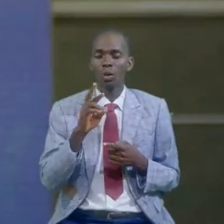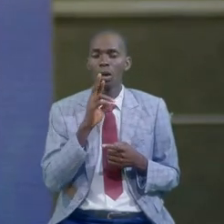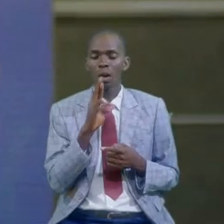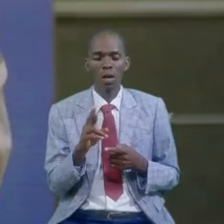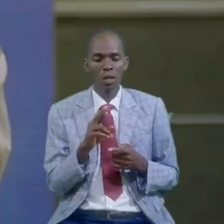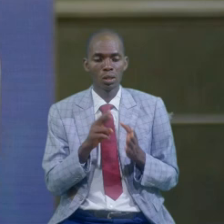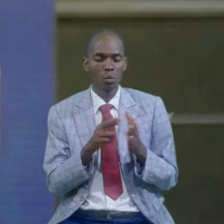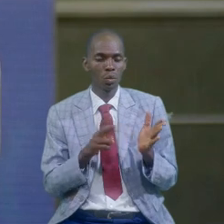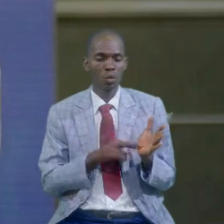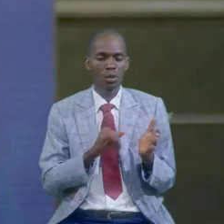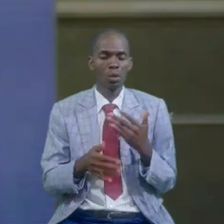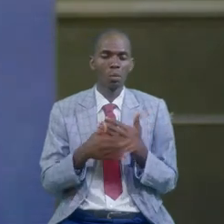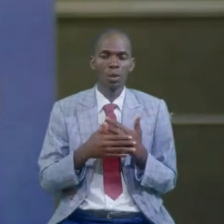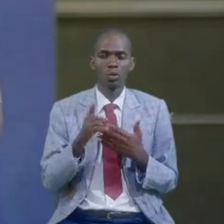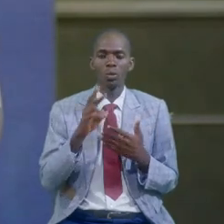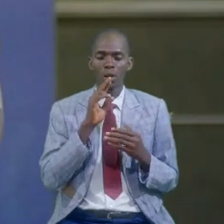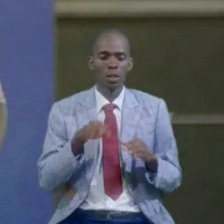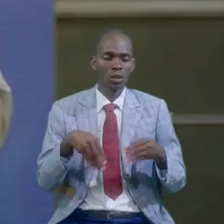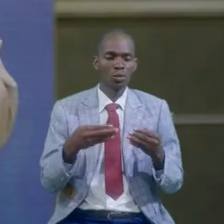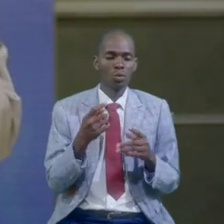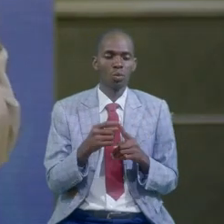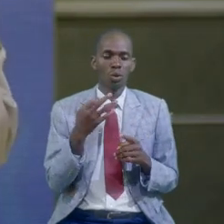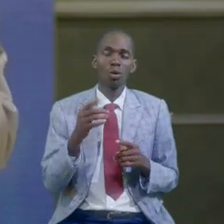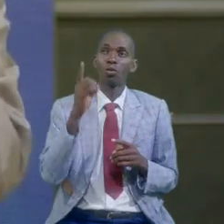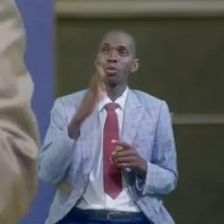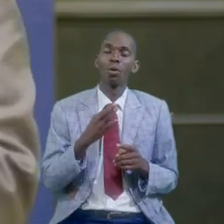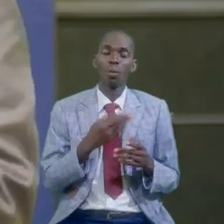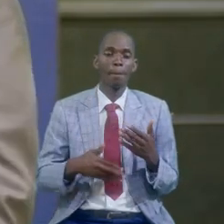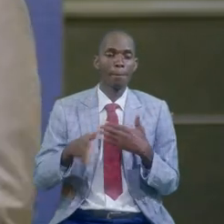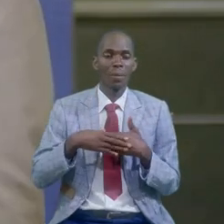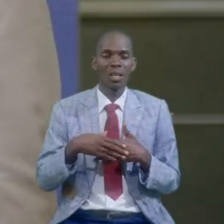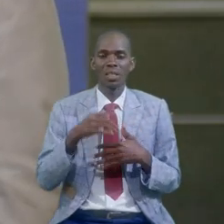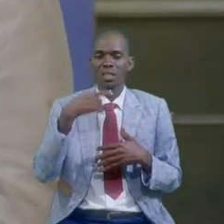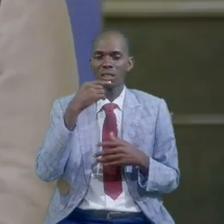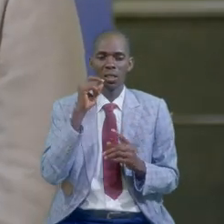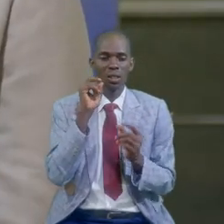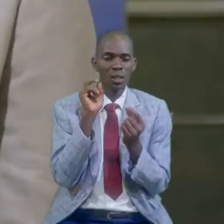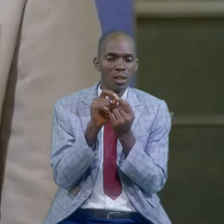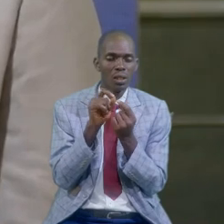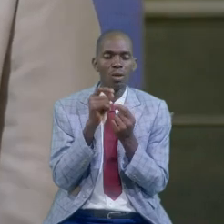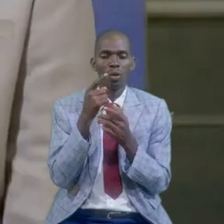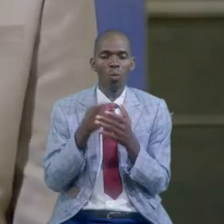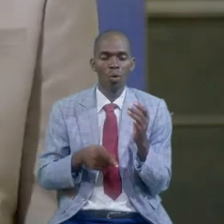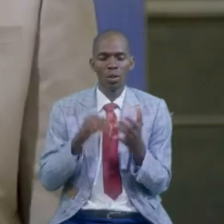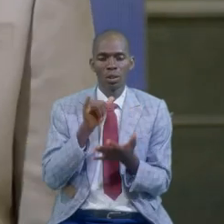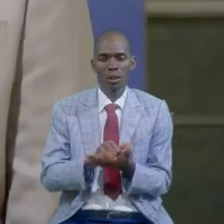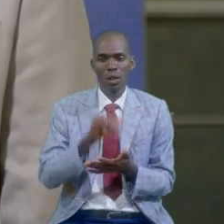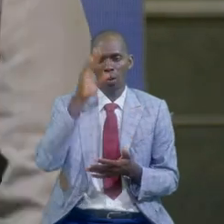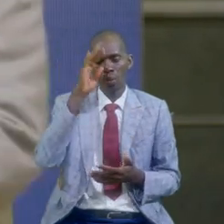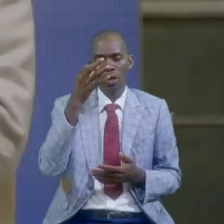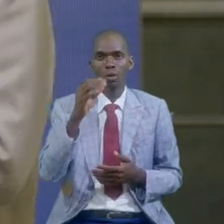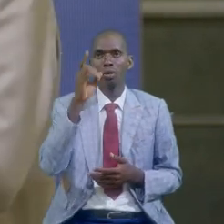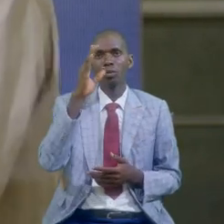you're giving the message back, say exactly what that man of God has